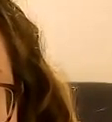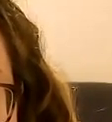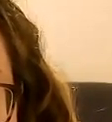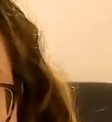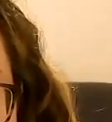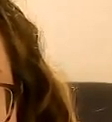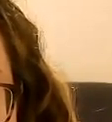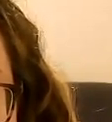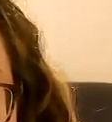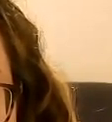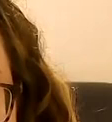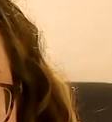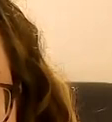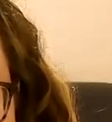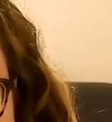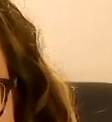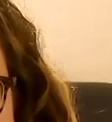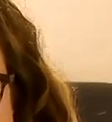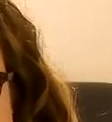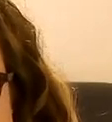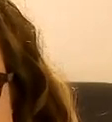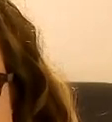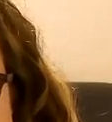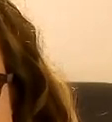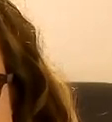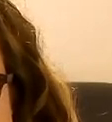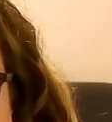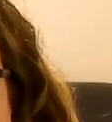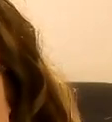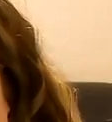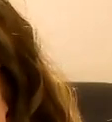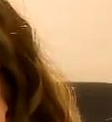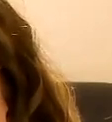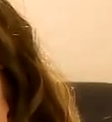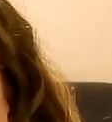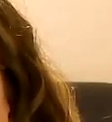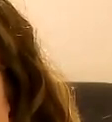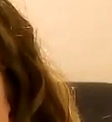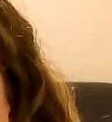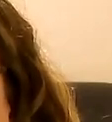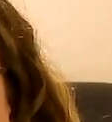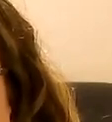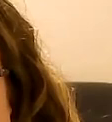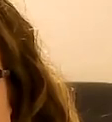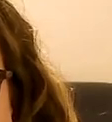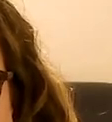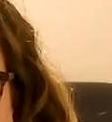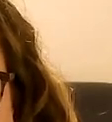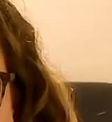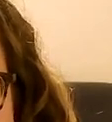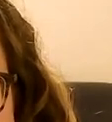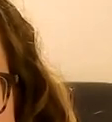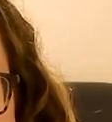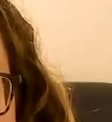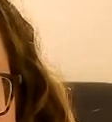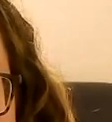social isolation is such a health risk in and of itself. I don't have an easy answer, but my thought is if you